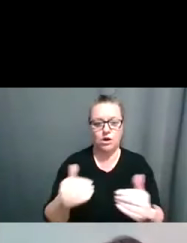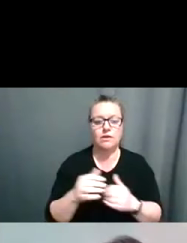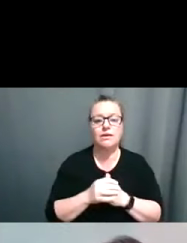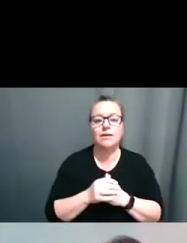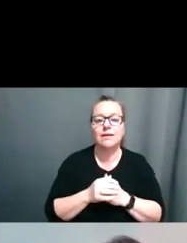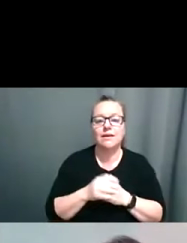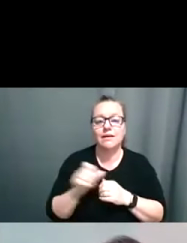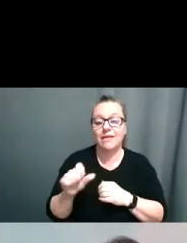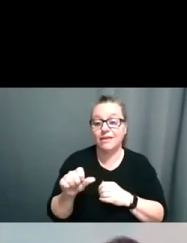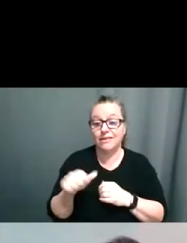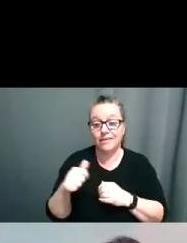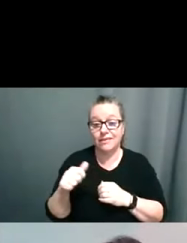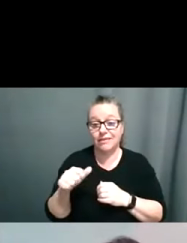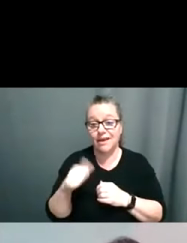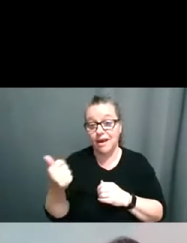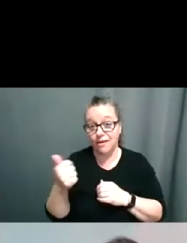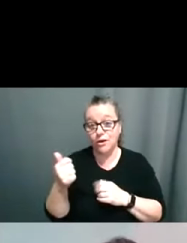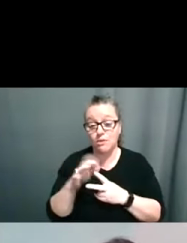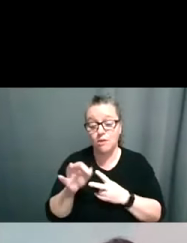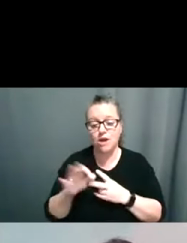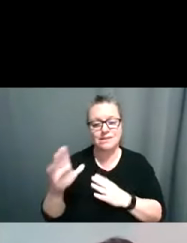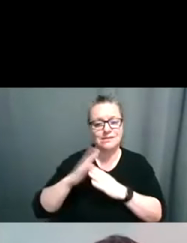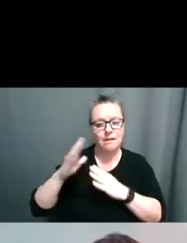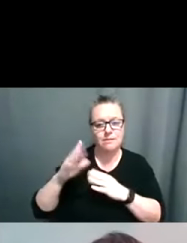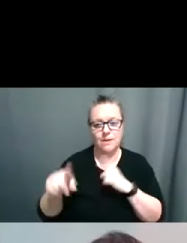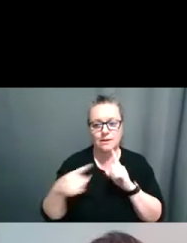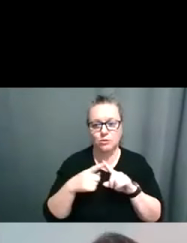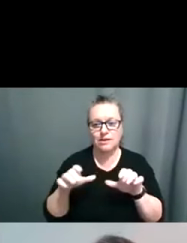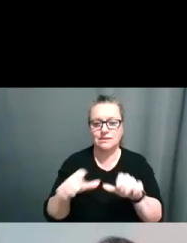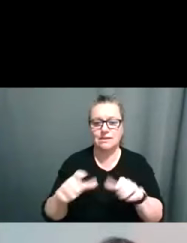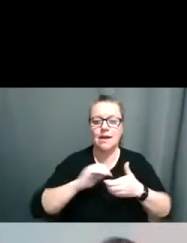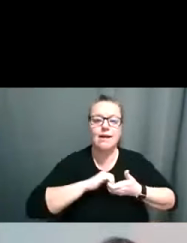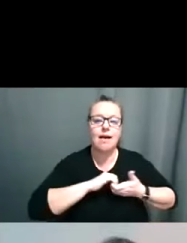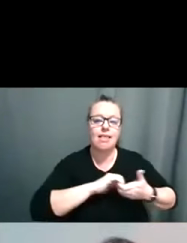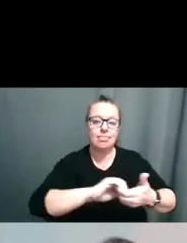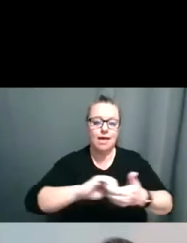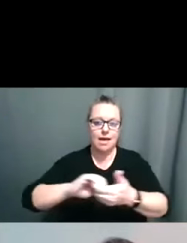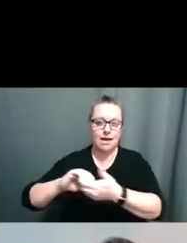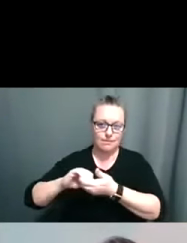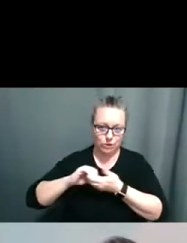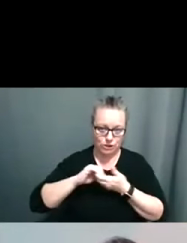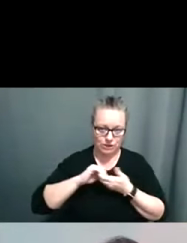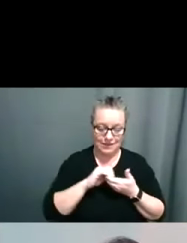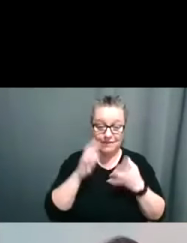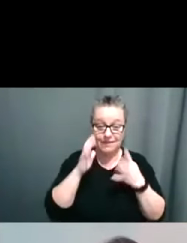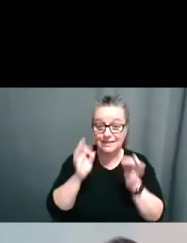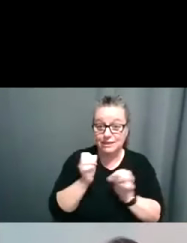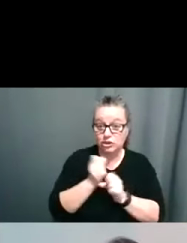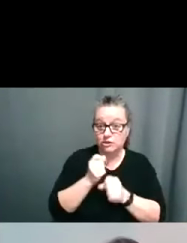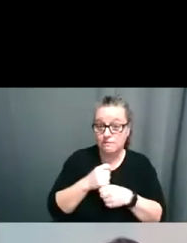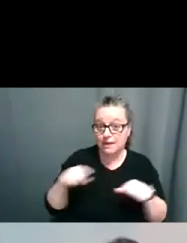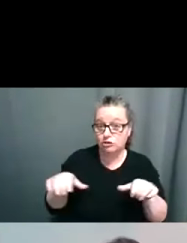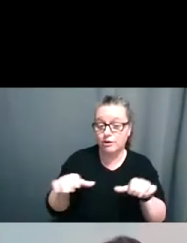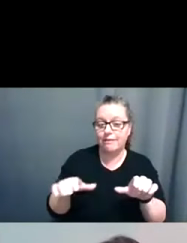of the PDCA cycle, it's optimized when it's done collaboratively. The decisions made during the act